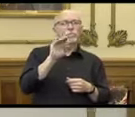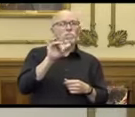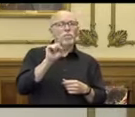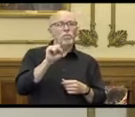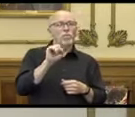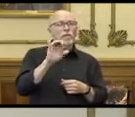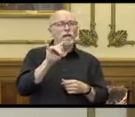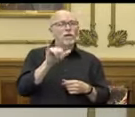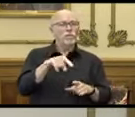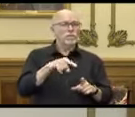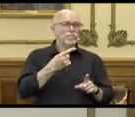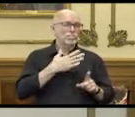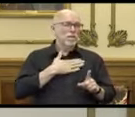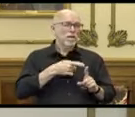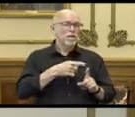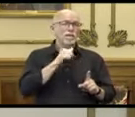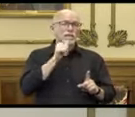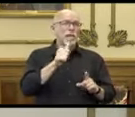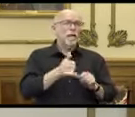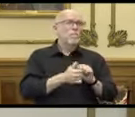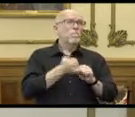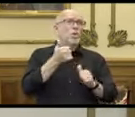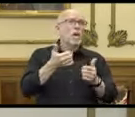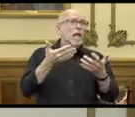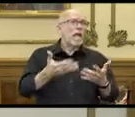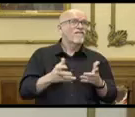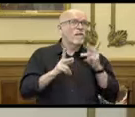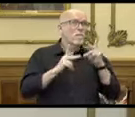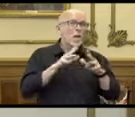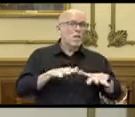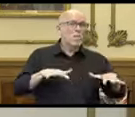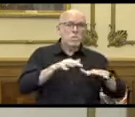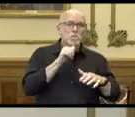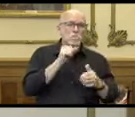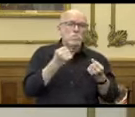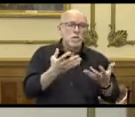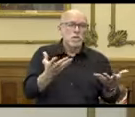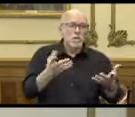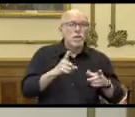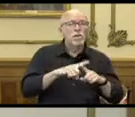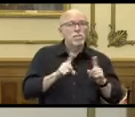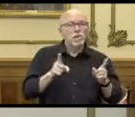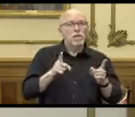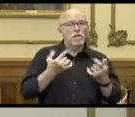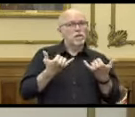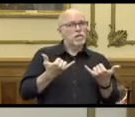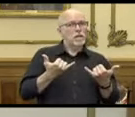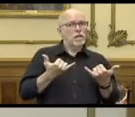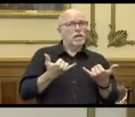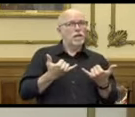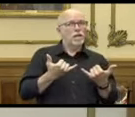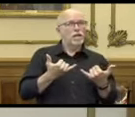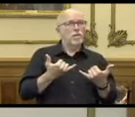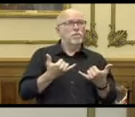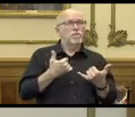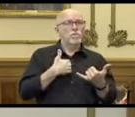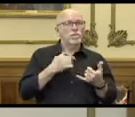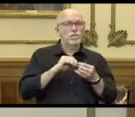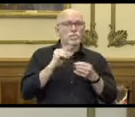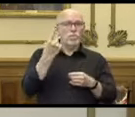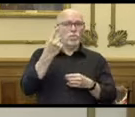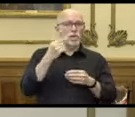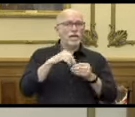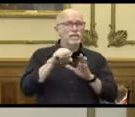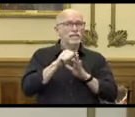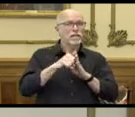county is not one of the most heavily populated counties in the state. Yeah. But as of now, we're like number one in the state for the